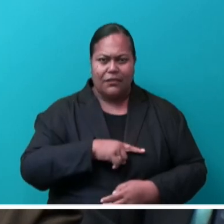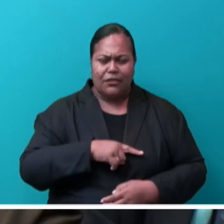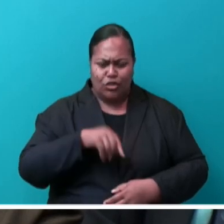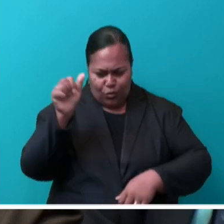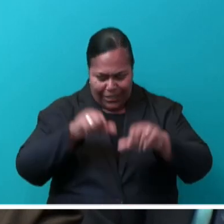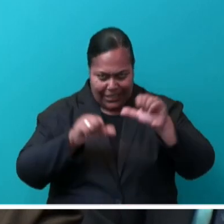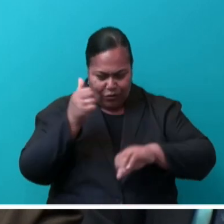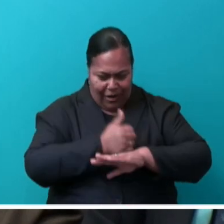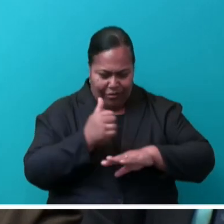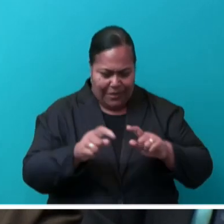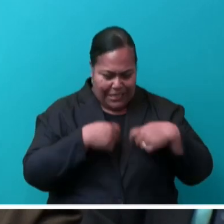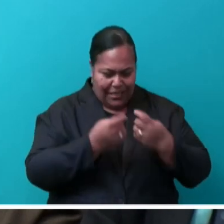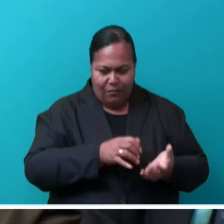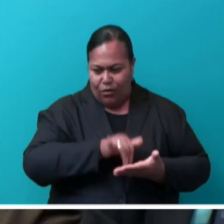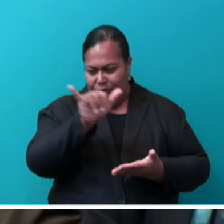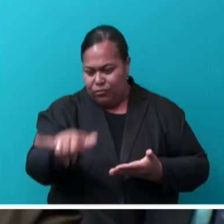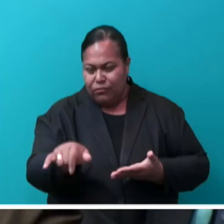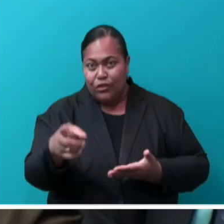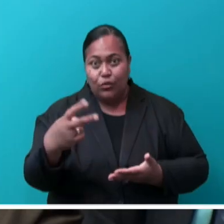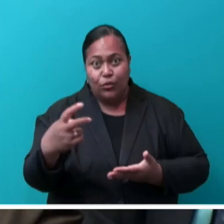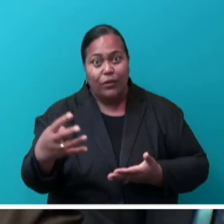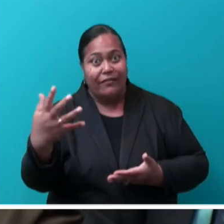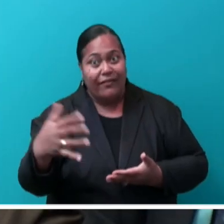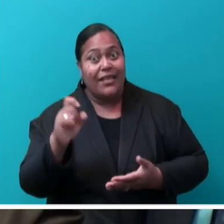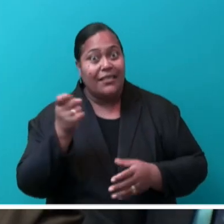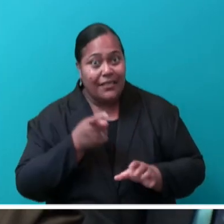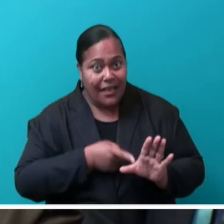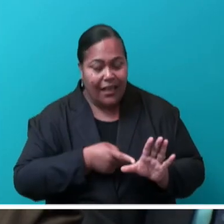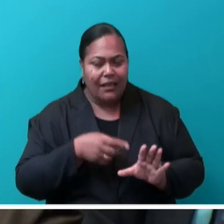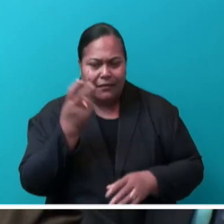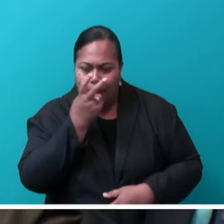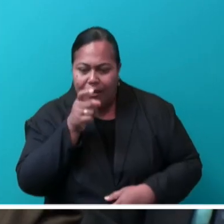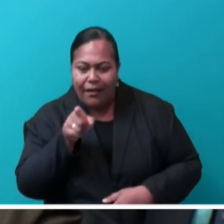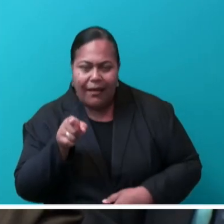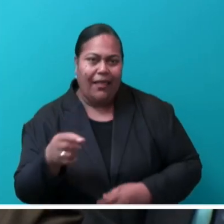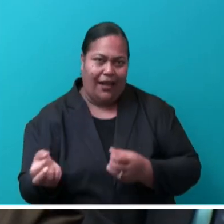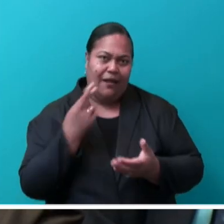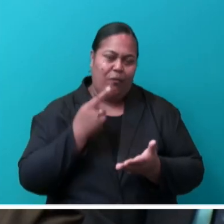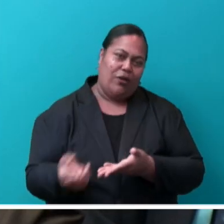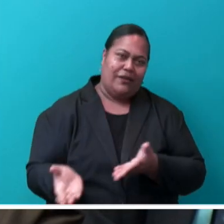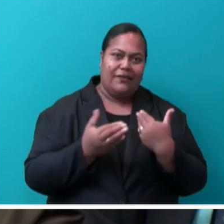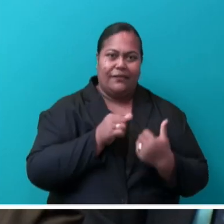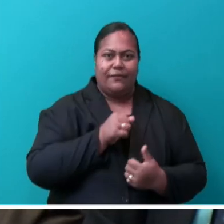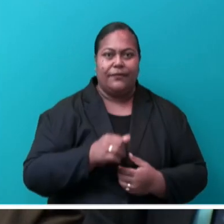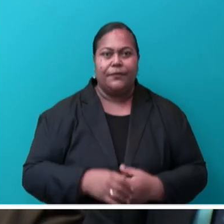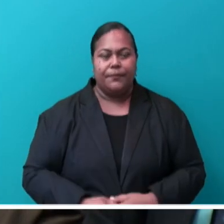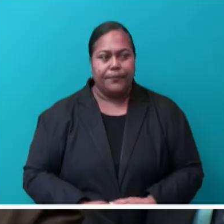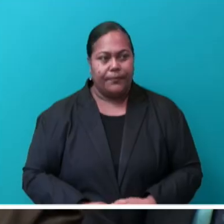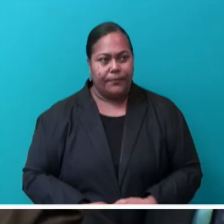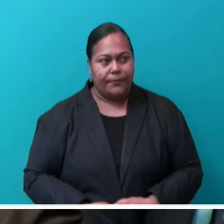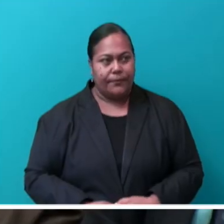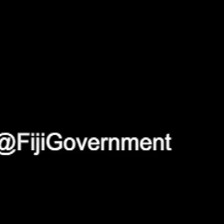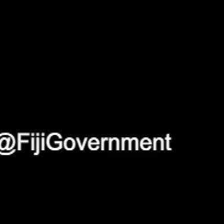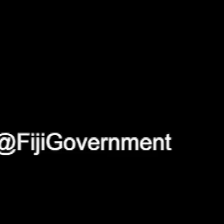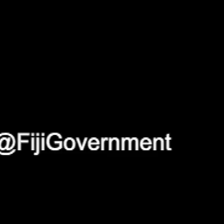contingency measures, and personally convey the appreciation and support of the Fijian people for the work that they are doing for us. I thank you, Honourable Speaker.